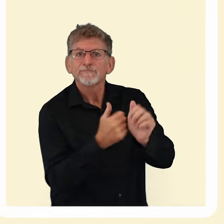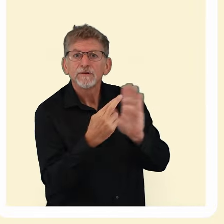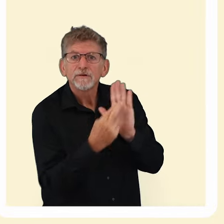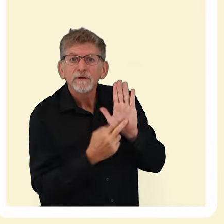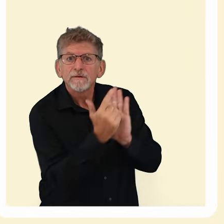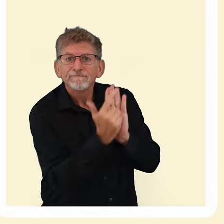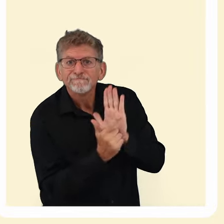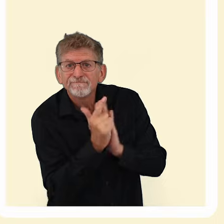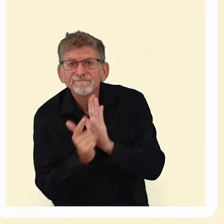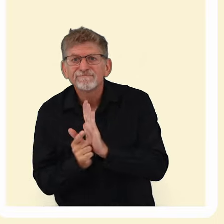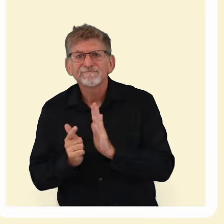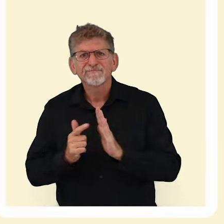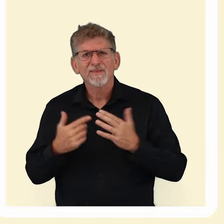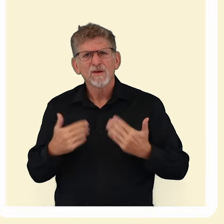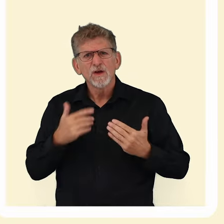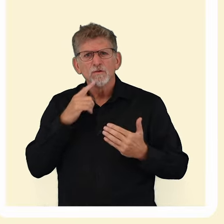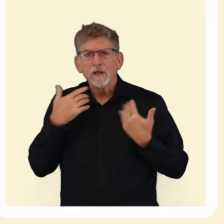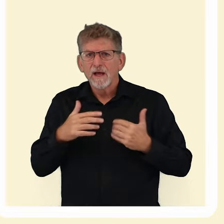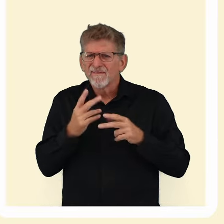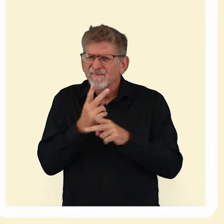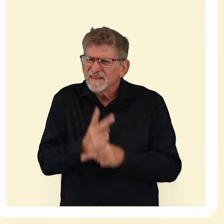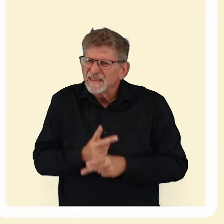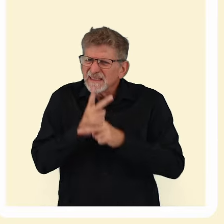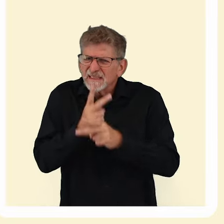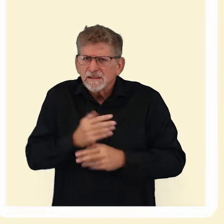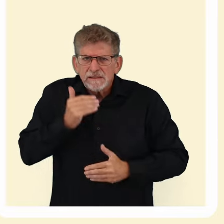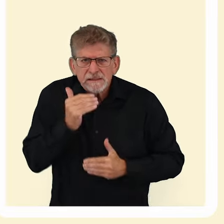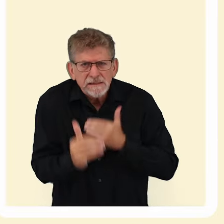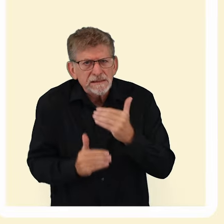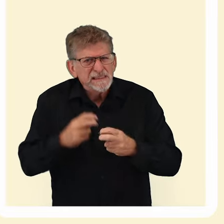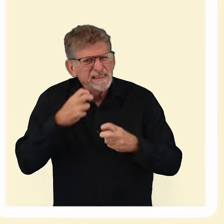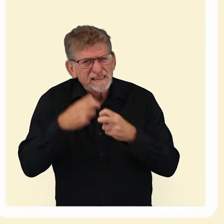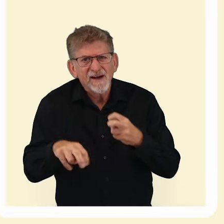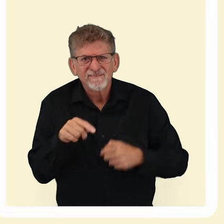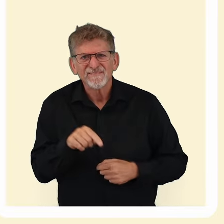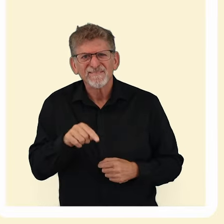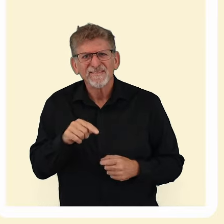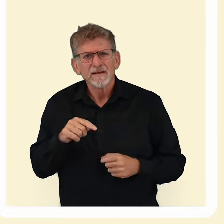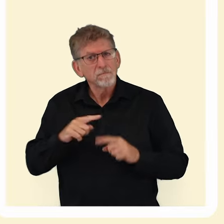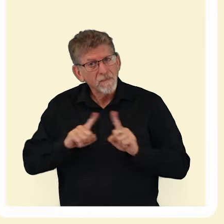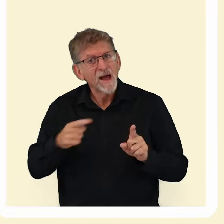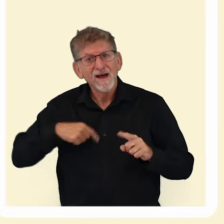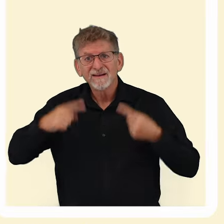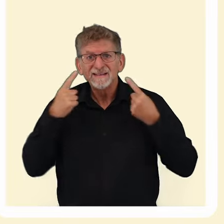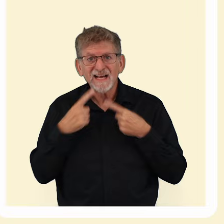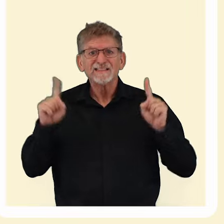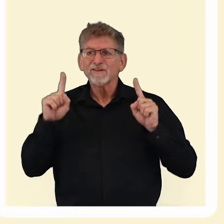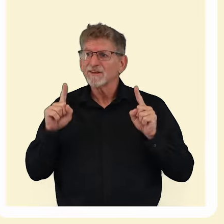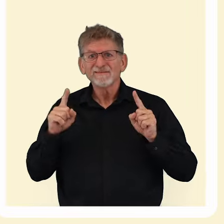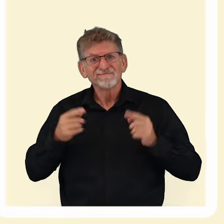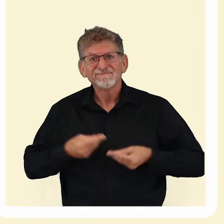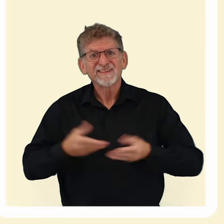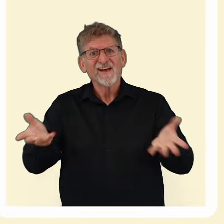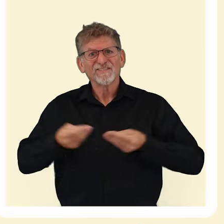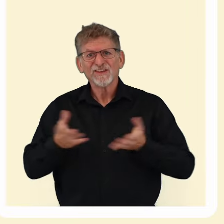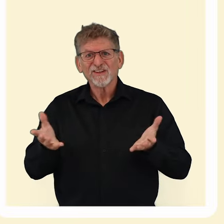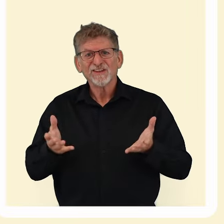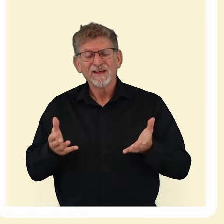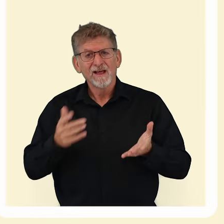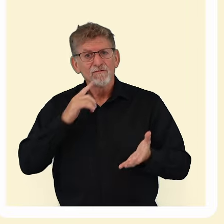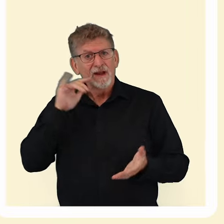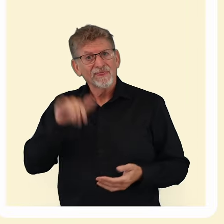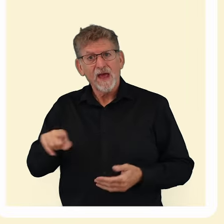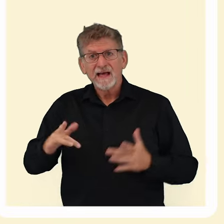and conformity. It had been very, very delicate process. We have succeeded, and it's